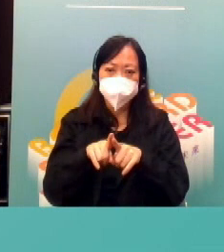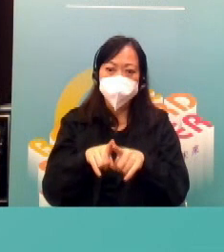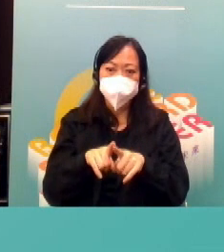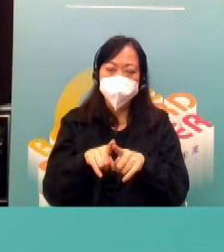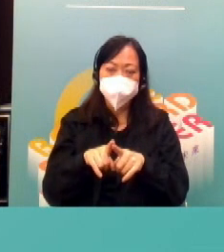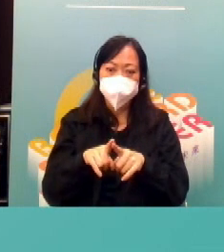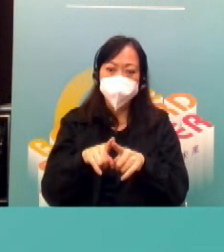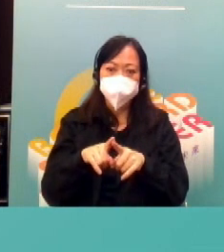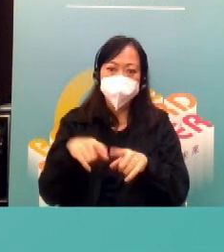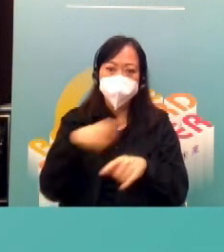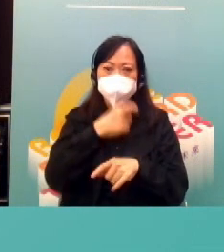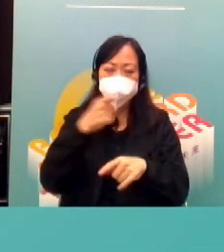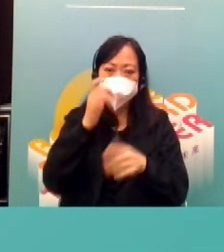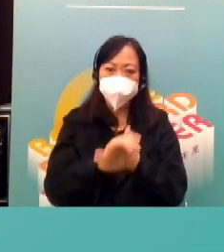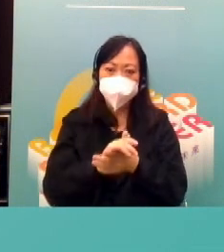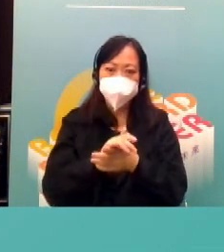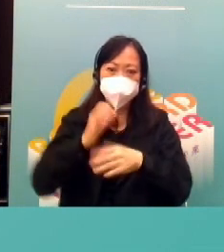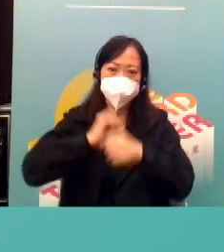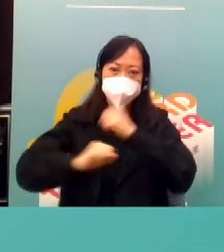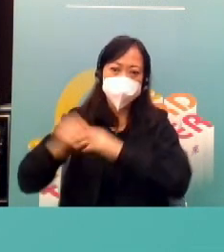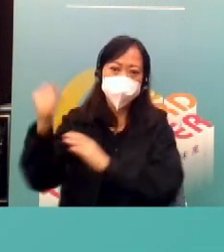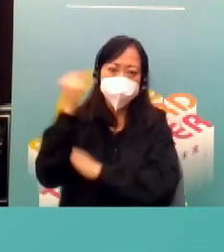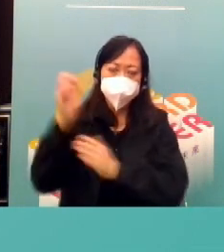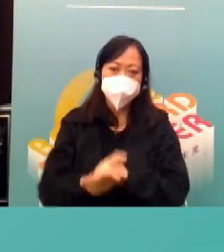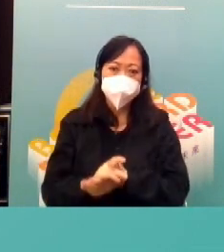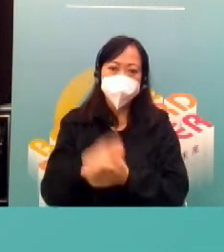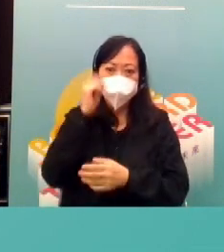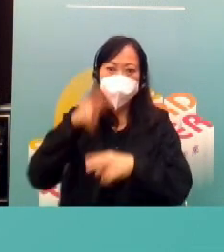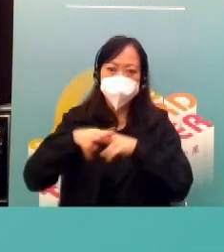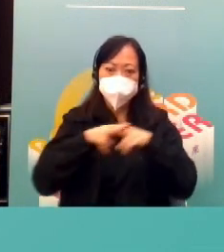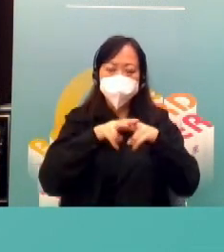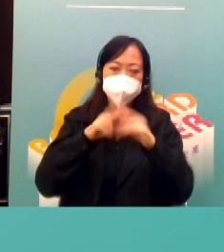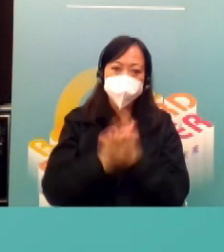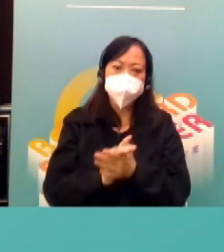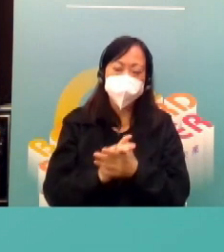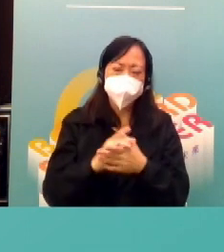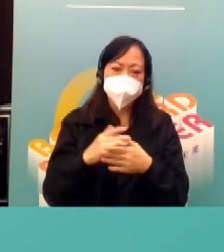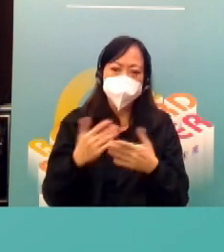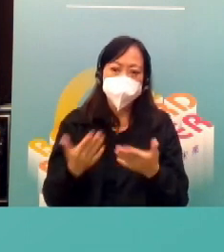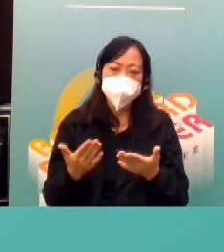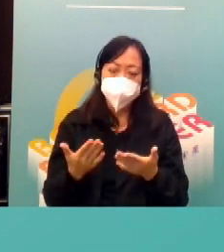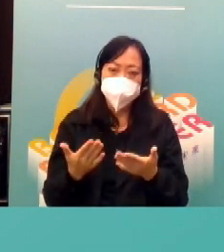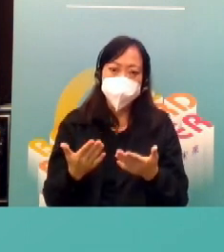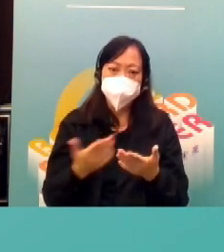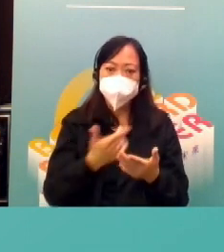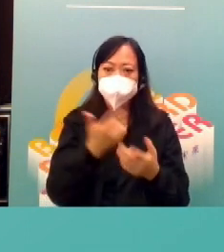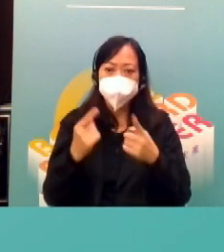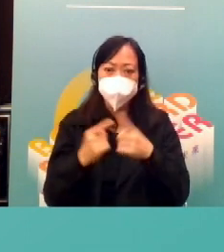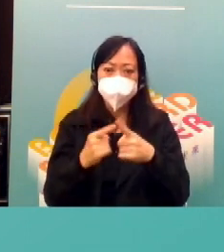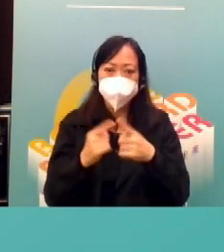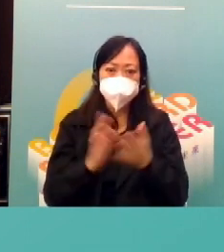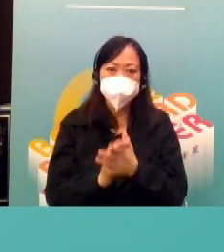it's lifted millions out of poverty, but it's not always been good news, right? This has often been to the detriment of